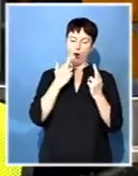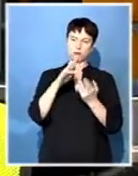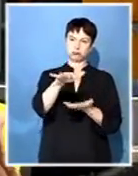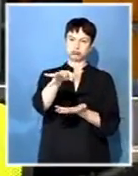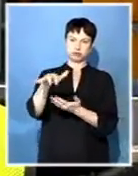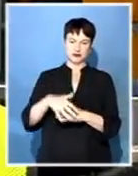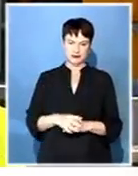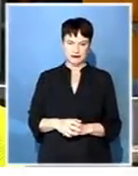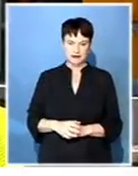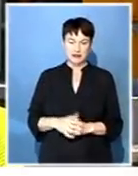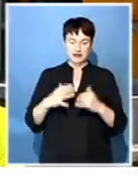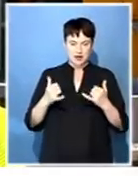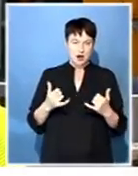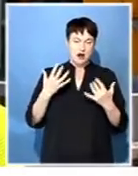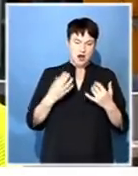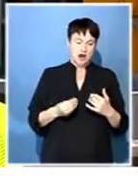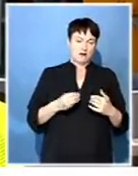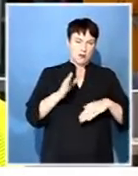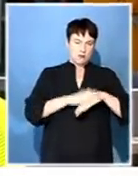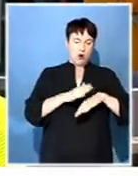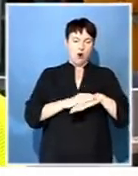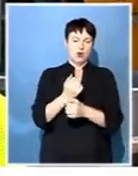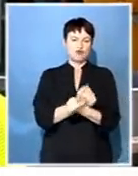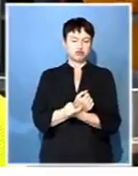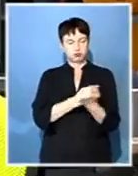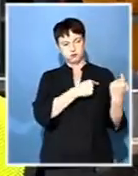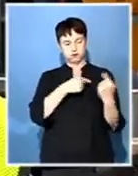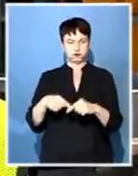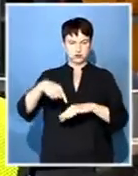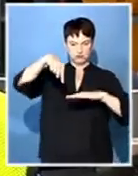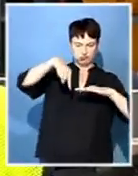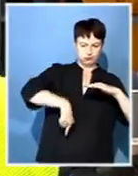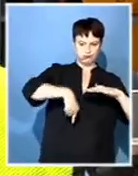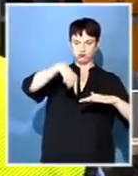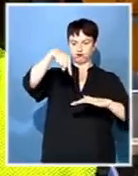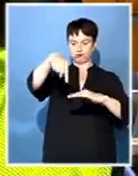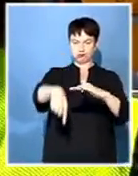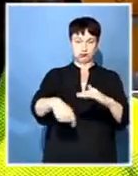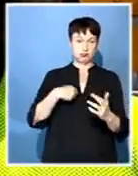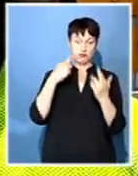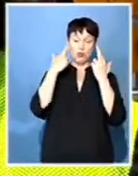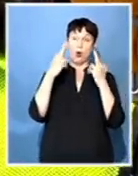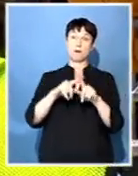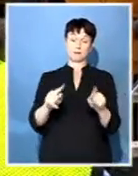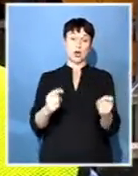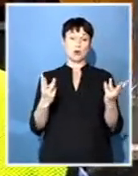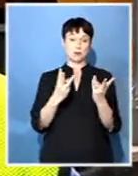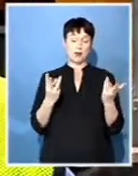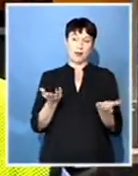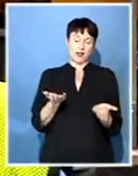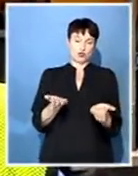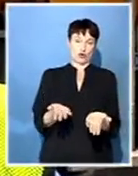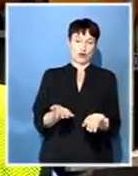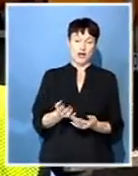country. They're on their way to Cape Town. The first of them have arrived. And that is the hope that we can give to Cape Townians.